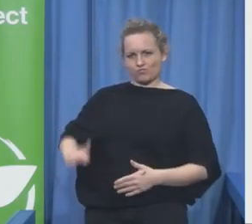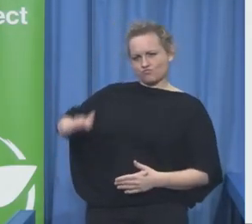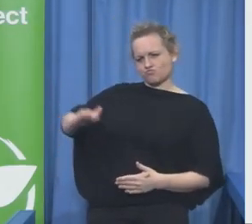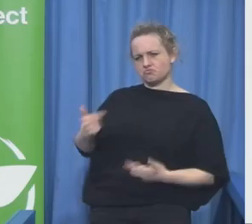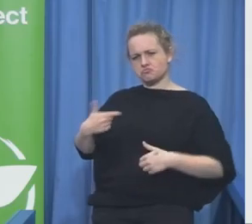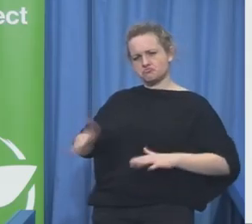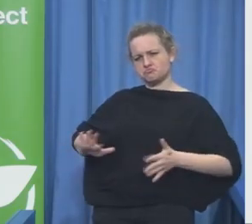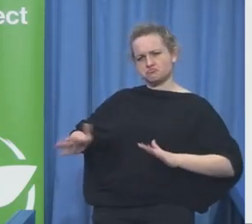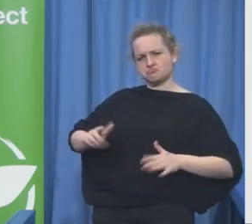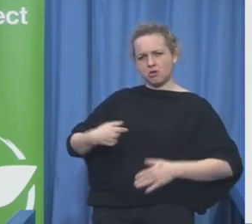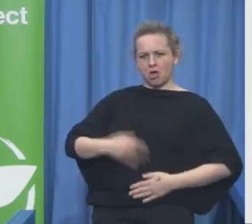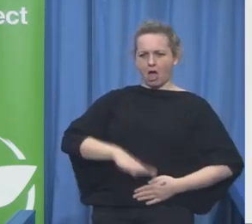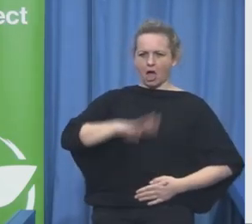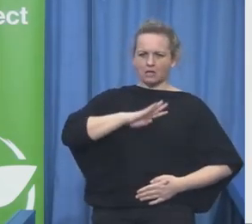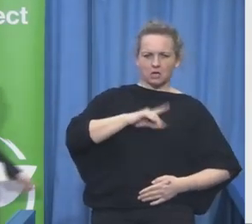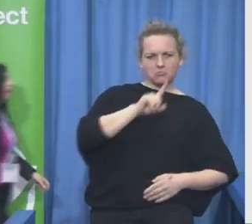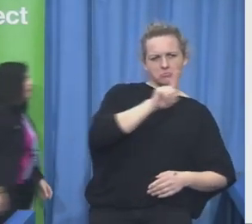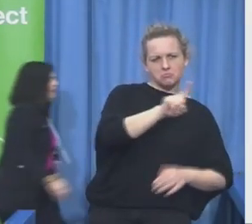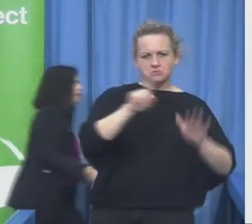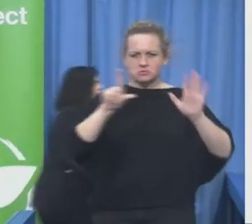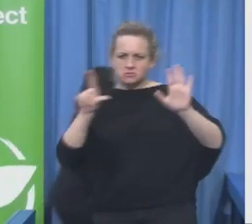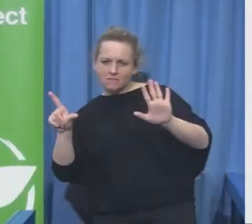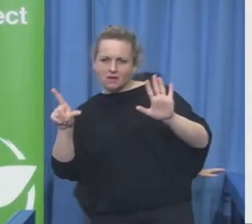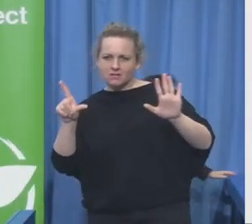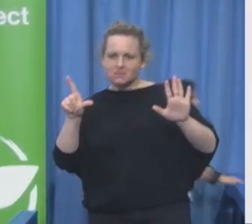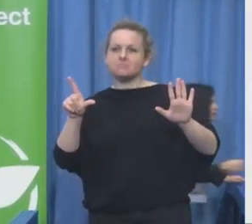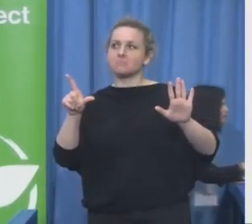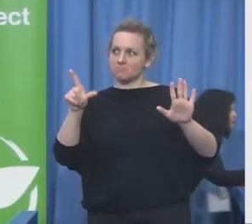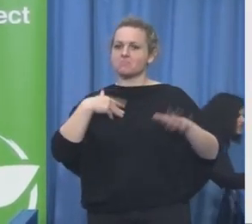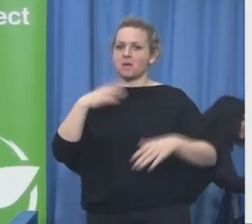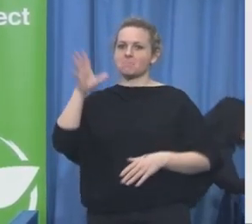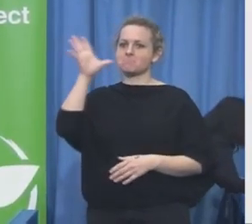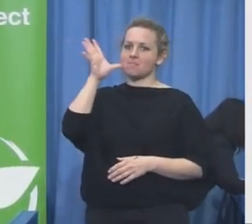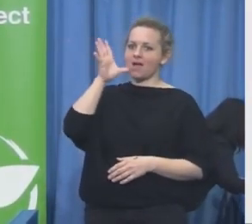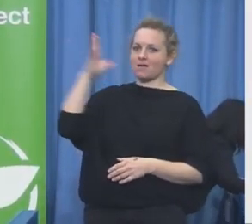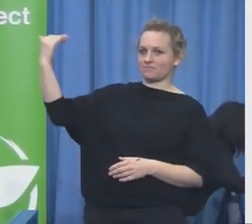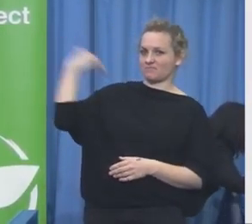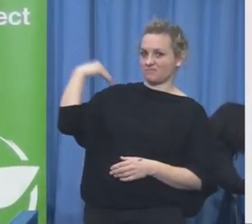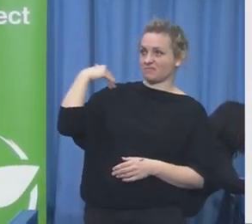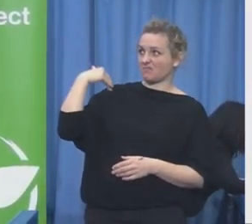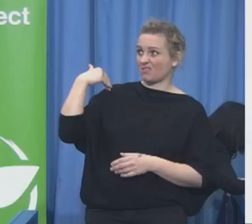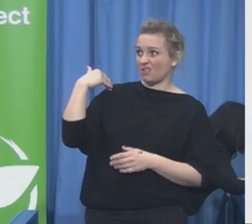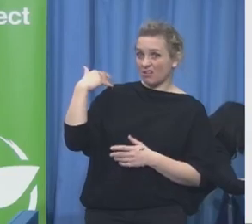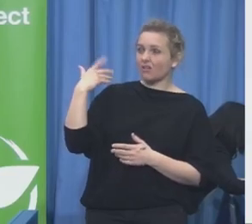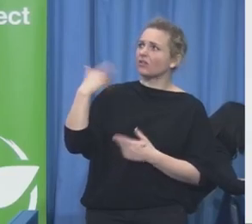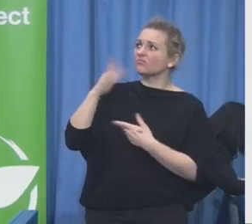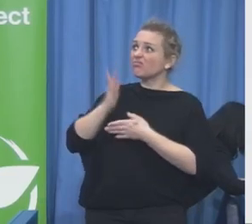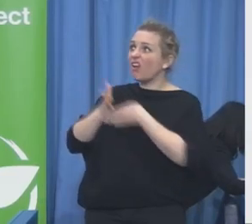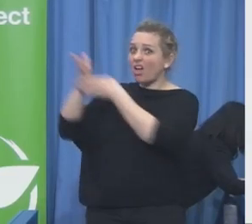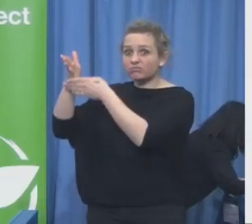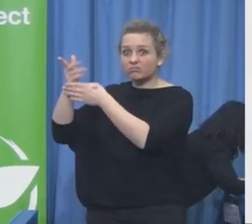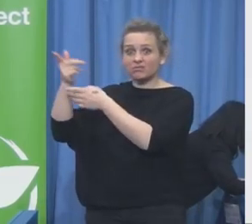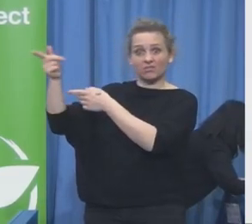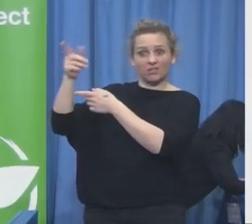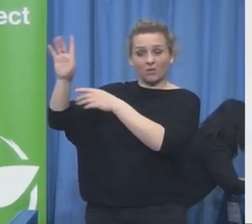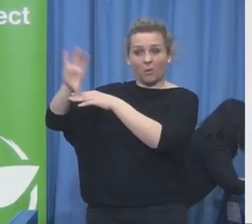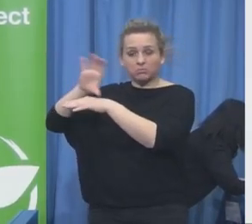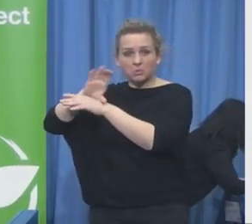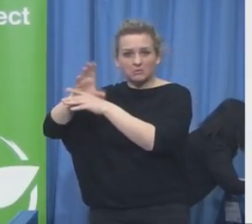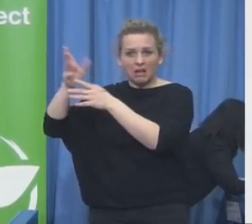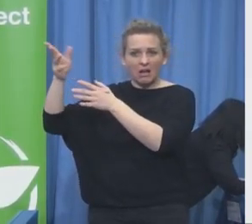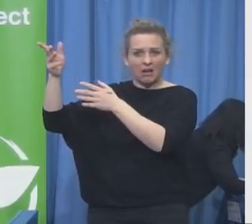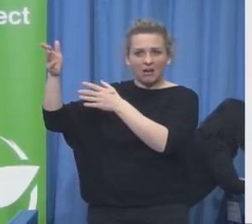ago, my mother said to me, Hector, can you come and help me run my adult education class? My mother is a learning